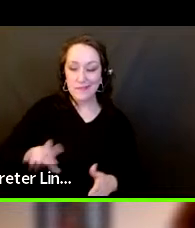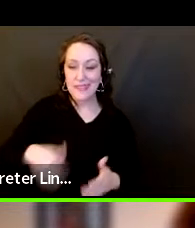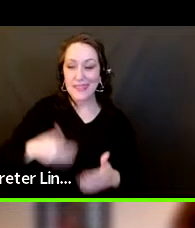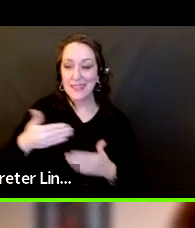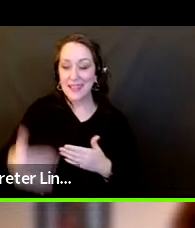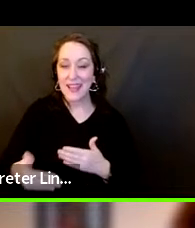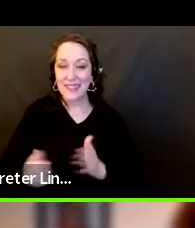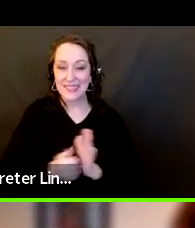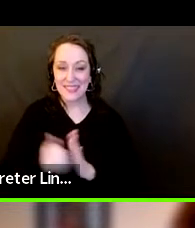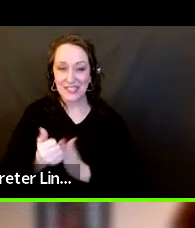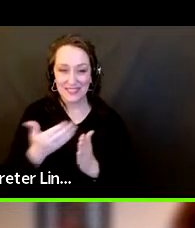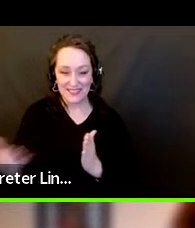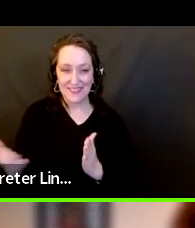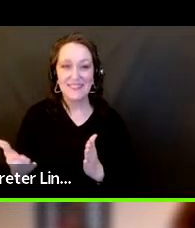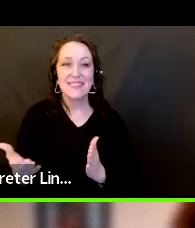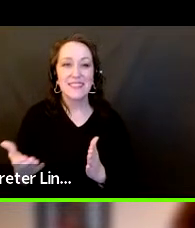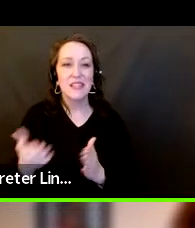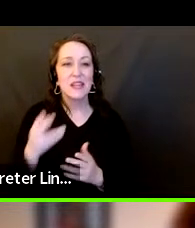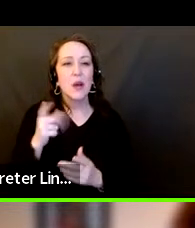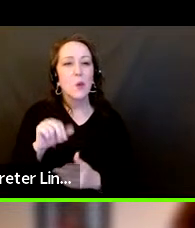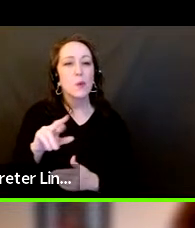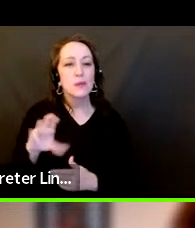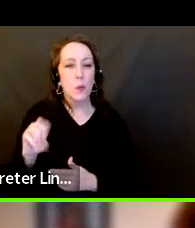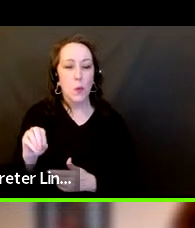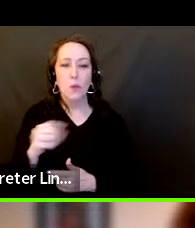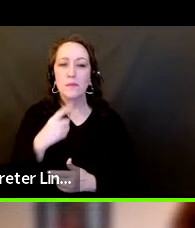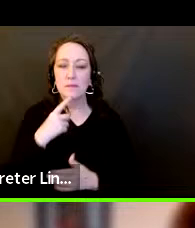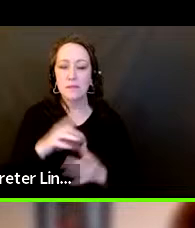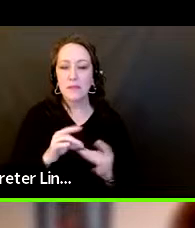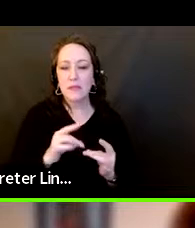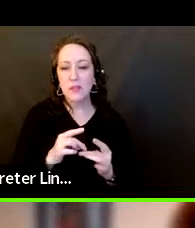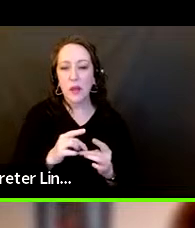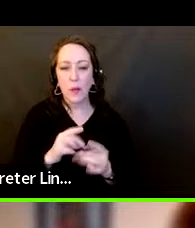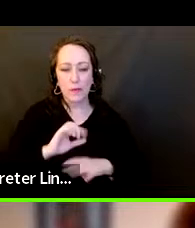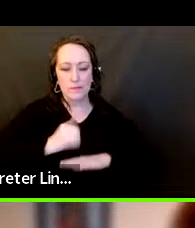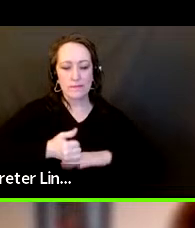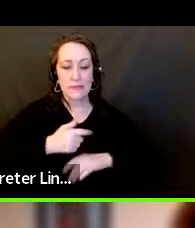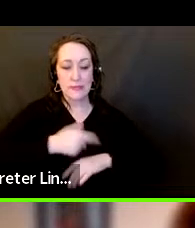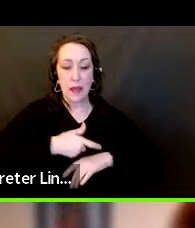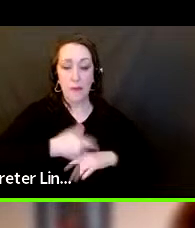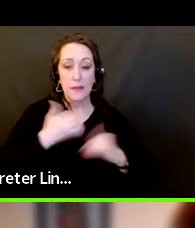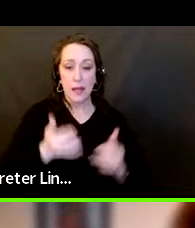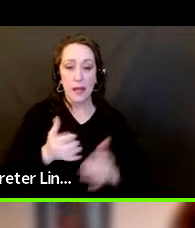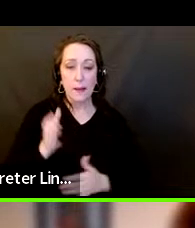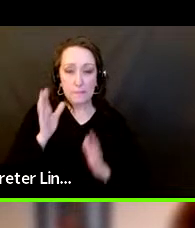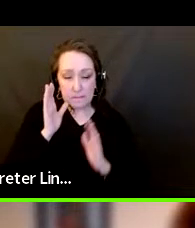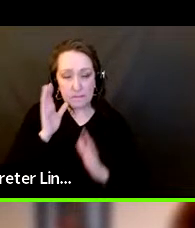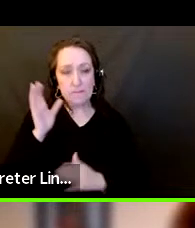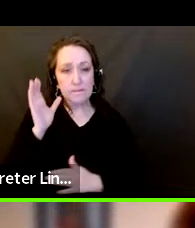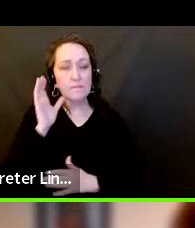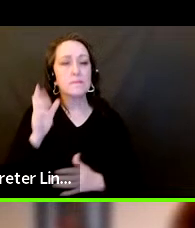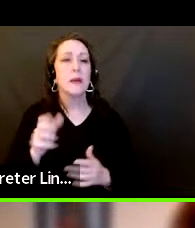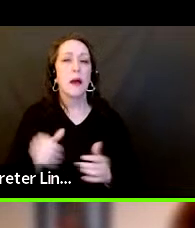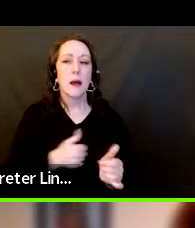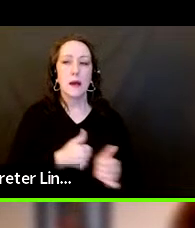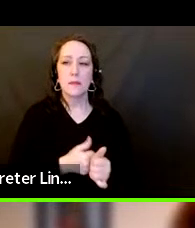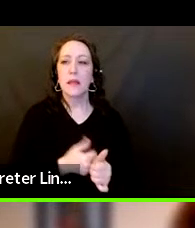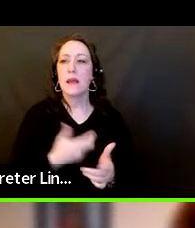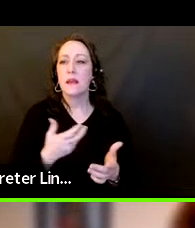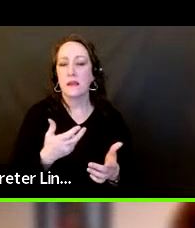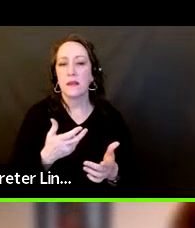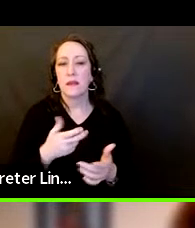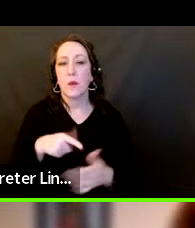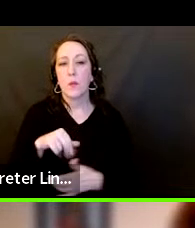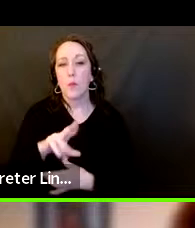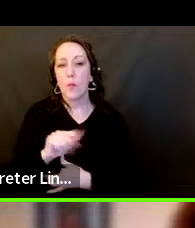next agenda item. As Rocio mentioned, we have carved out some time today to listen to an update from the Port